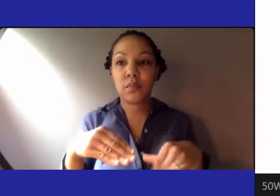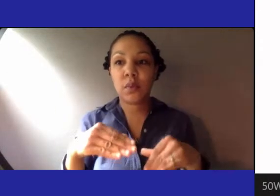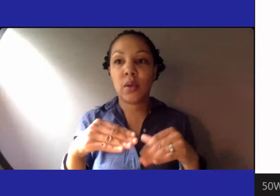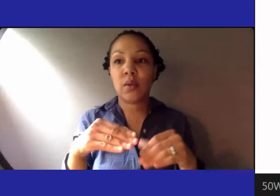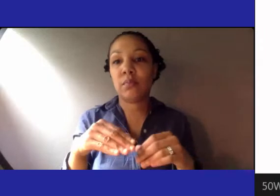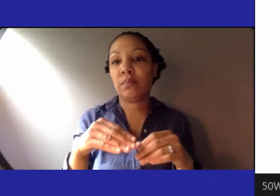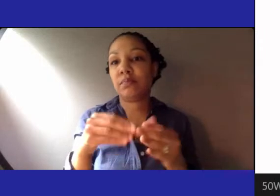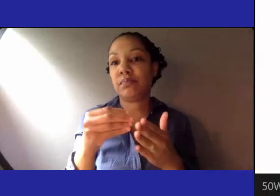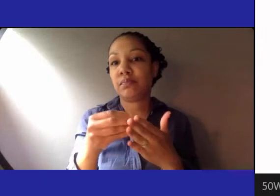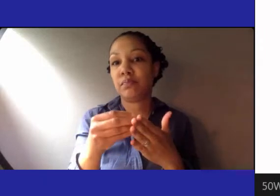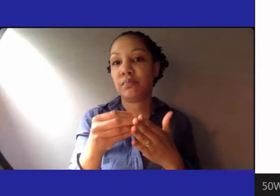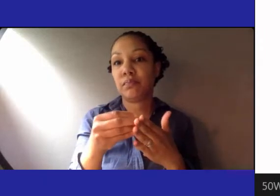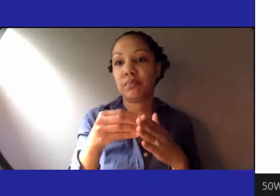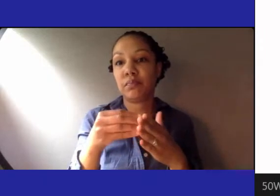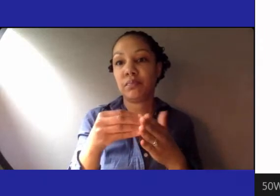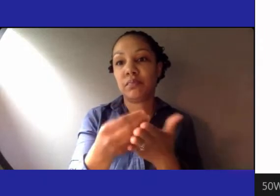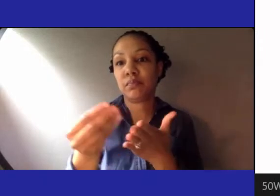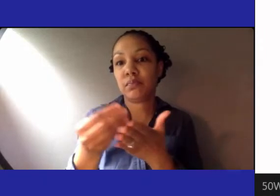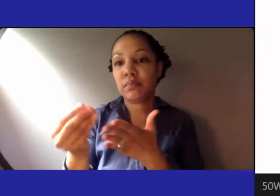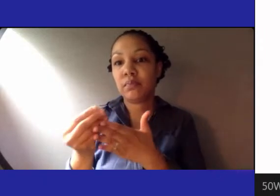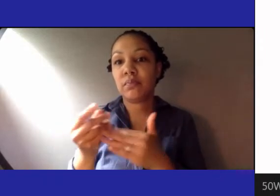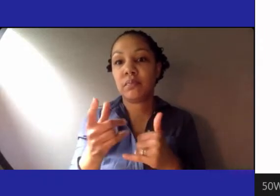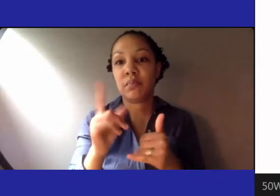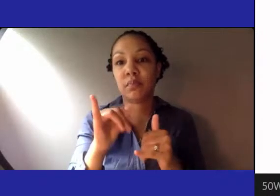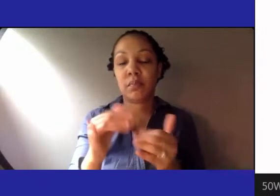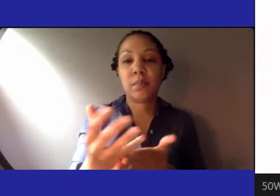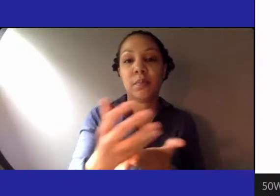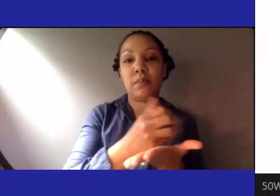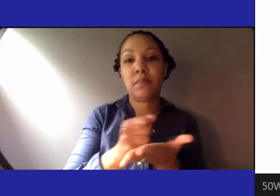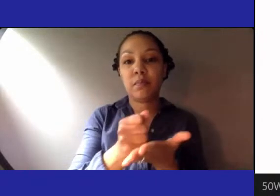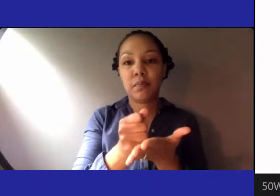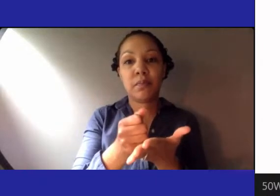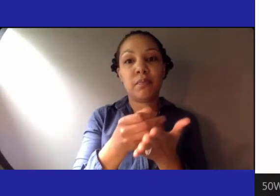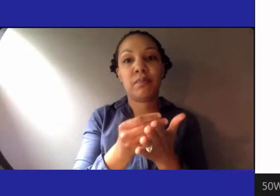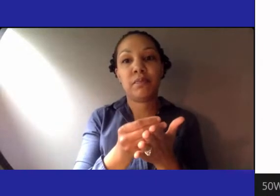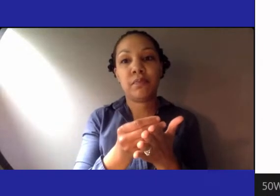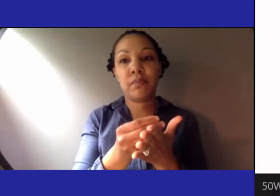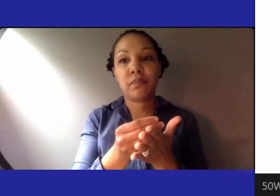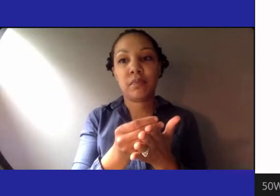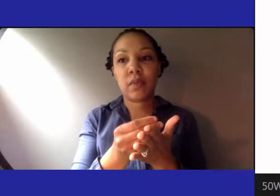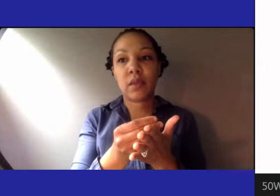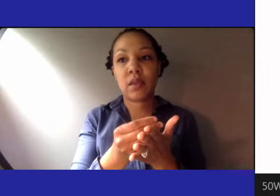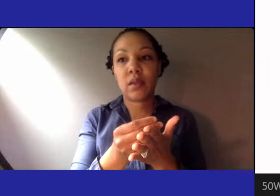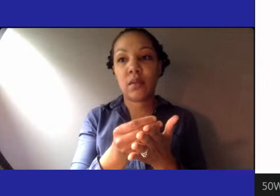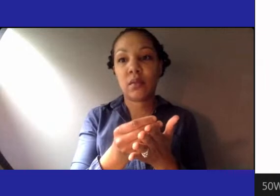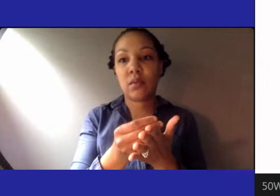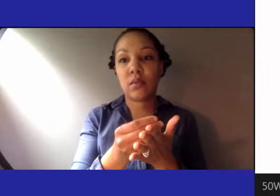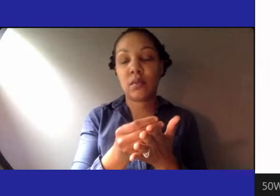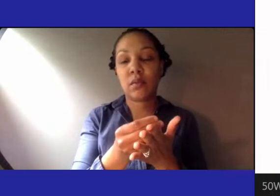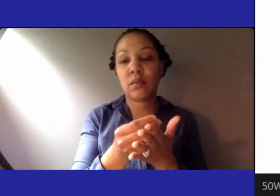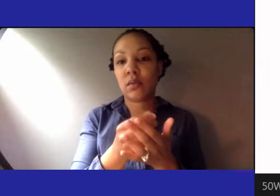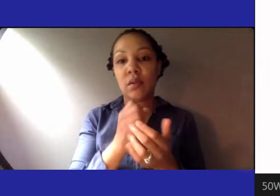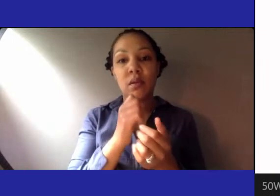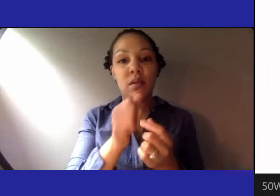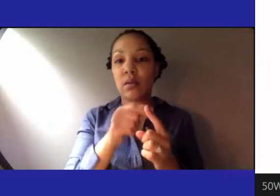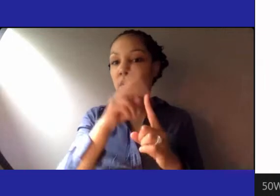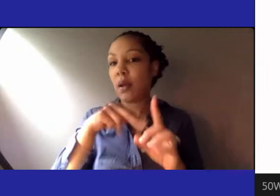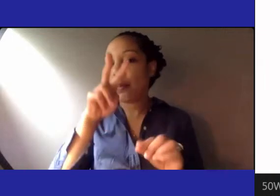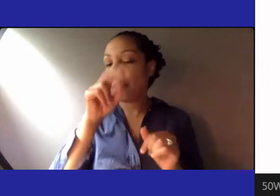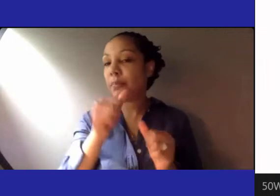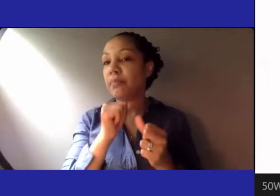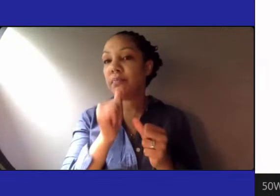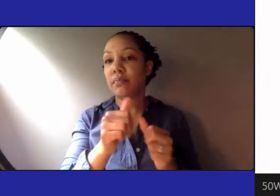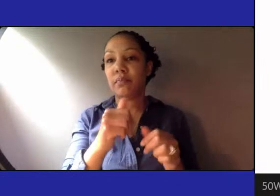or conscious bias in clinical care, we have developed the following statement on anti-racism and non-discrimination for health